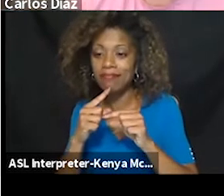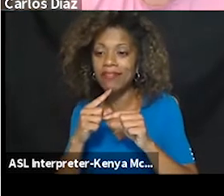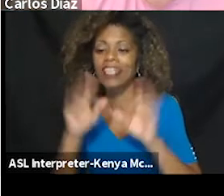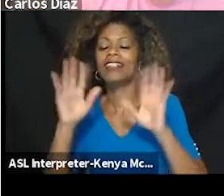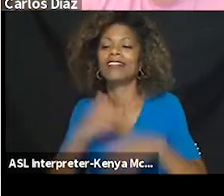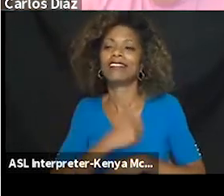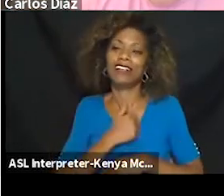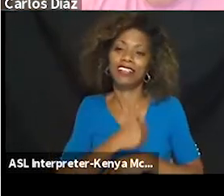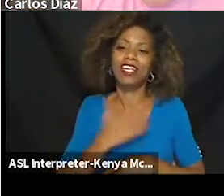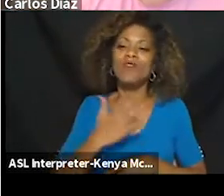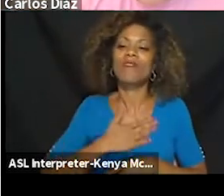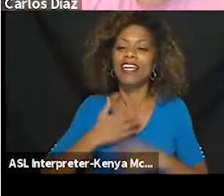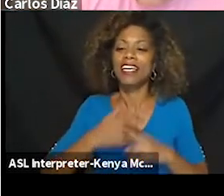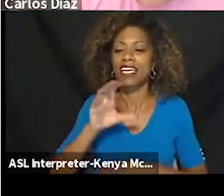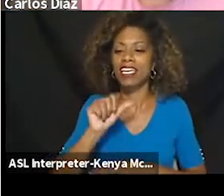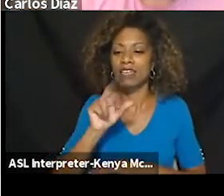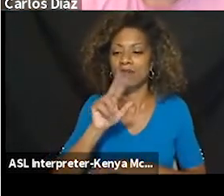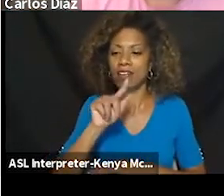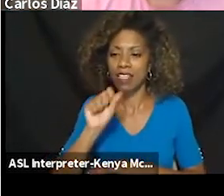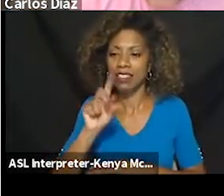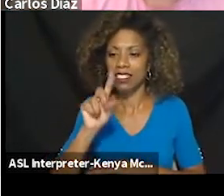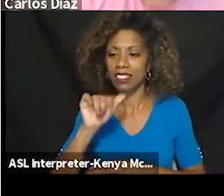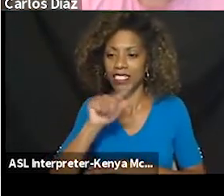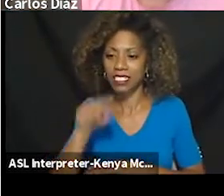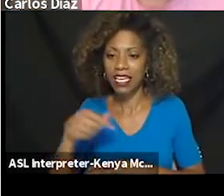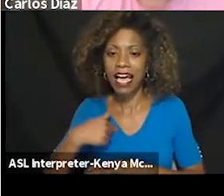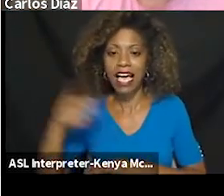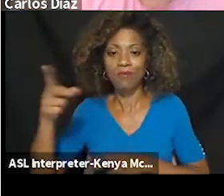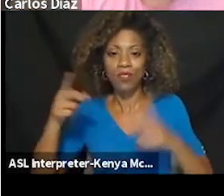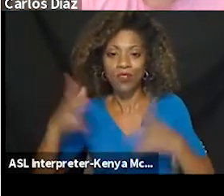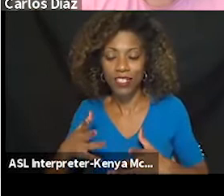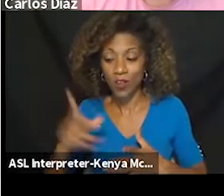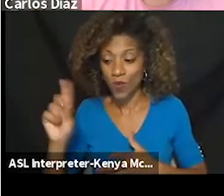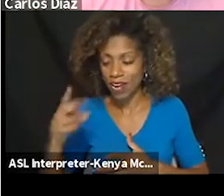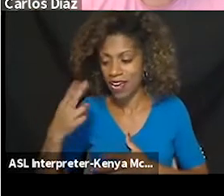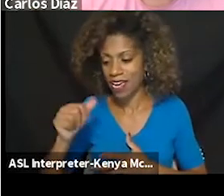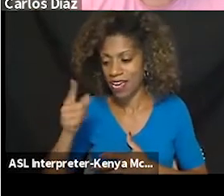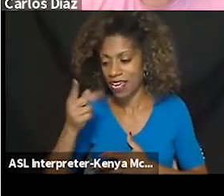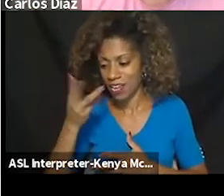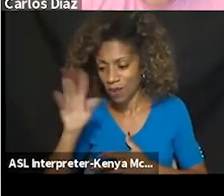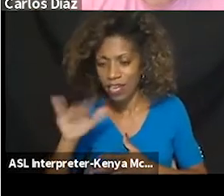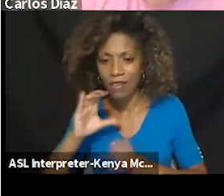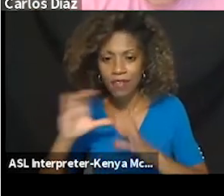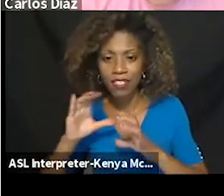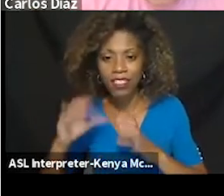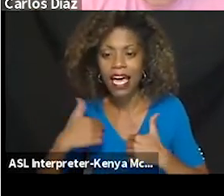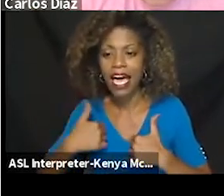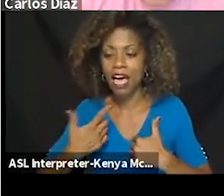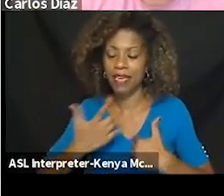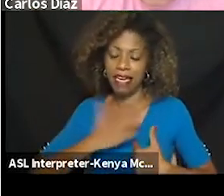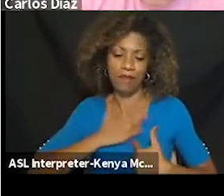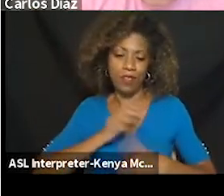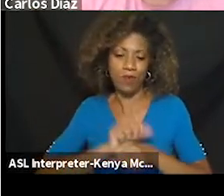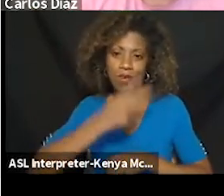Sorry about that. My name is Carlos Diaz. I'm director in the strategy team over at Hattaway Communications, and have been working with Estelle and